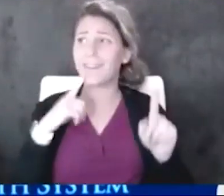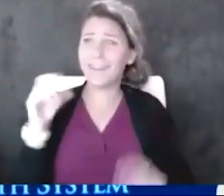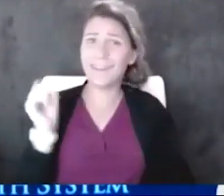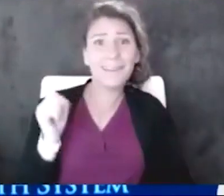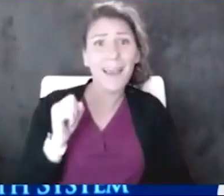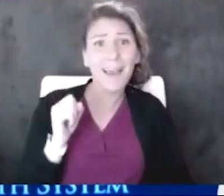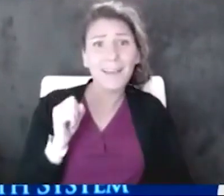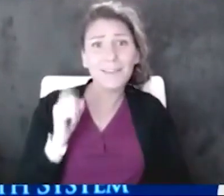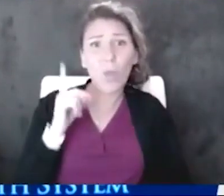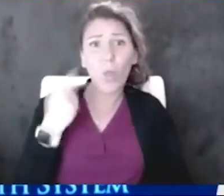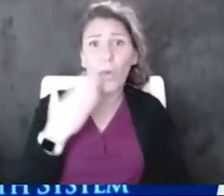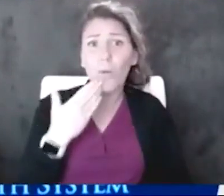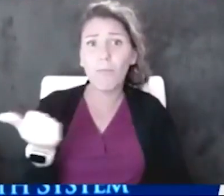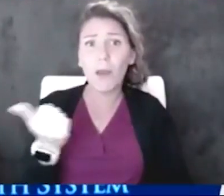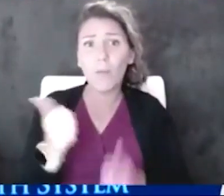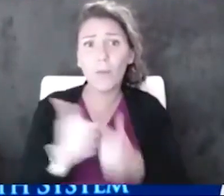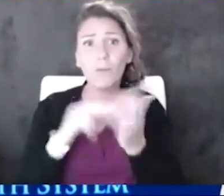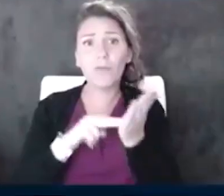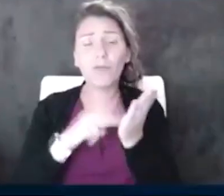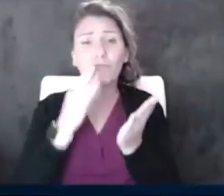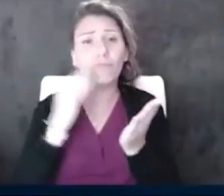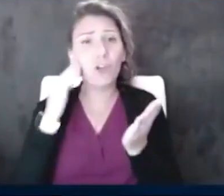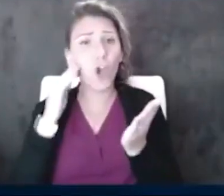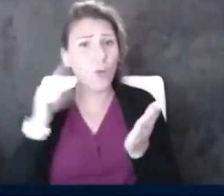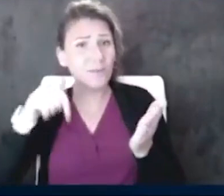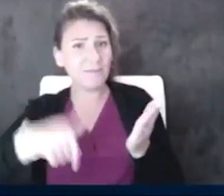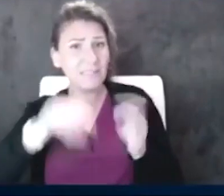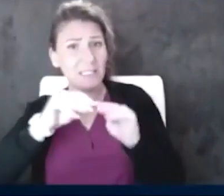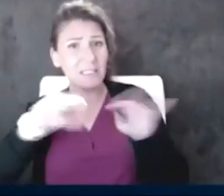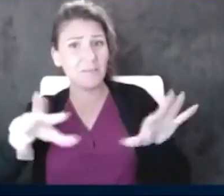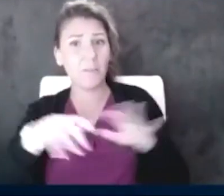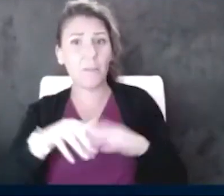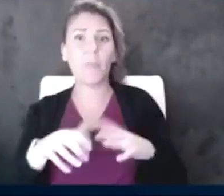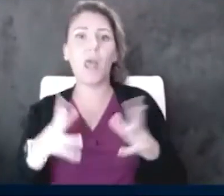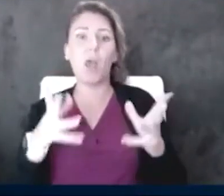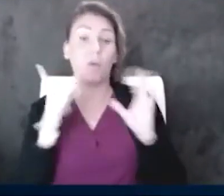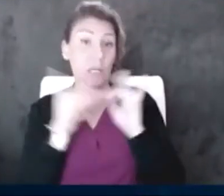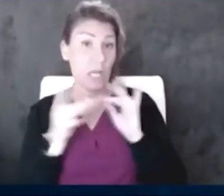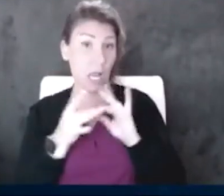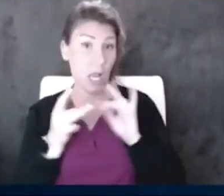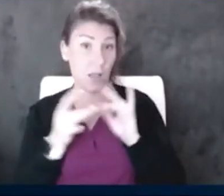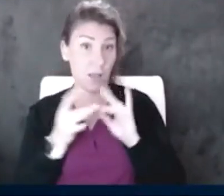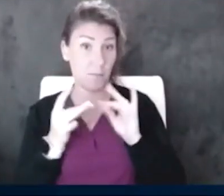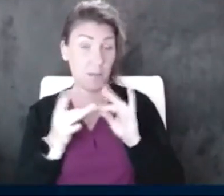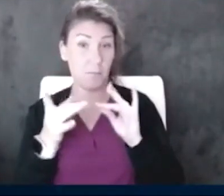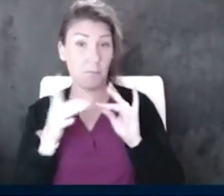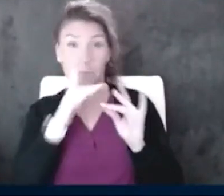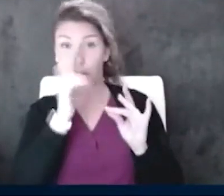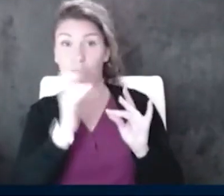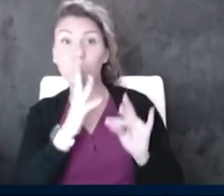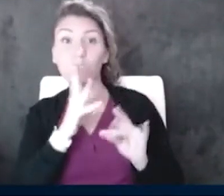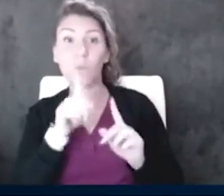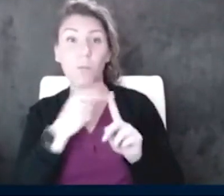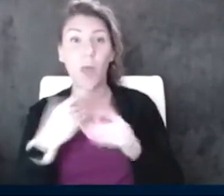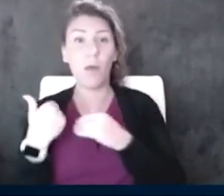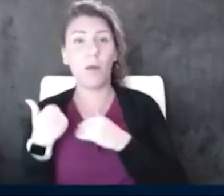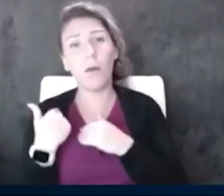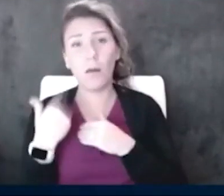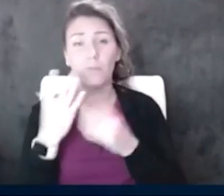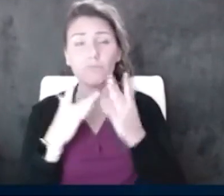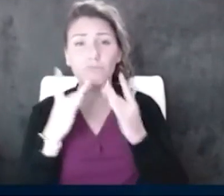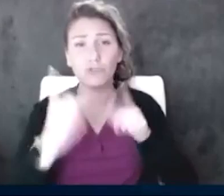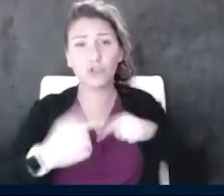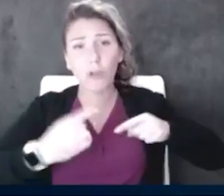with nursing homes this time around. I'm going to make a quick comment because you were talking about the burden on hospitals earlier, and you mentioned the eye of the